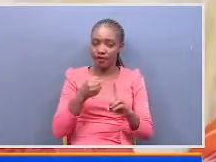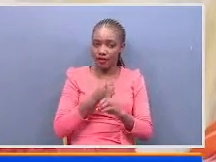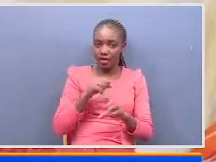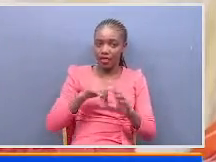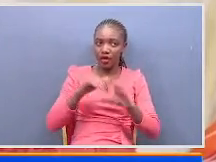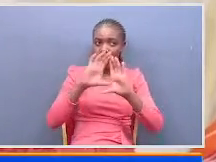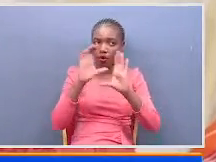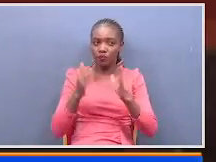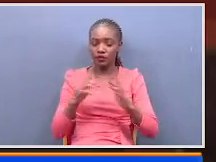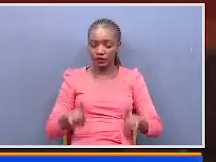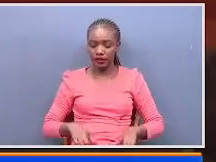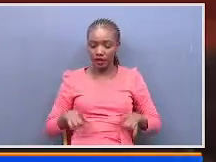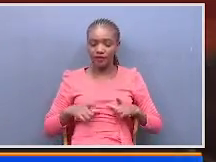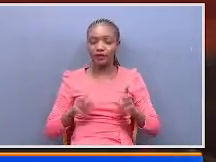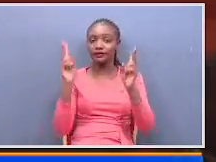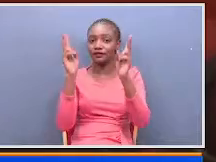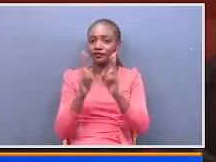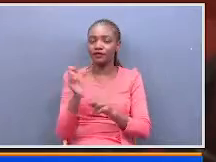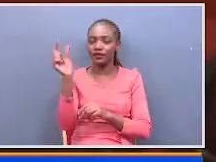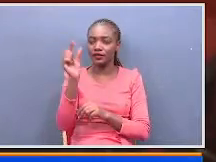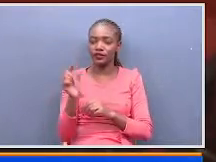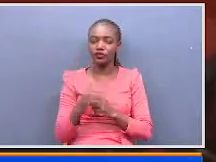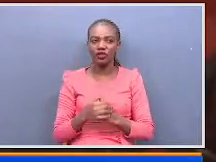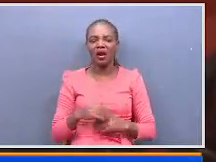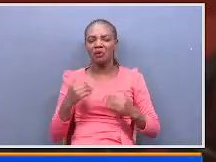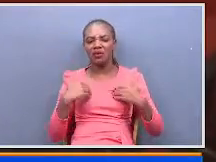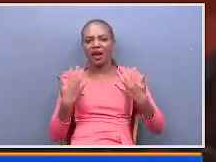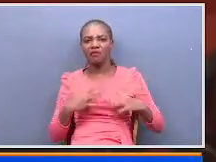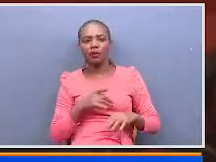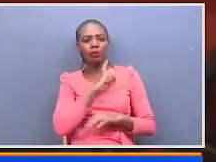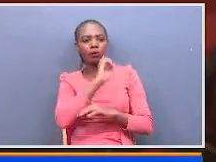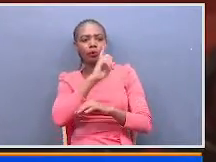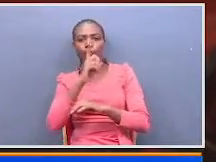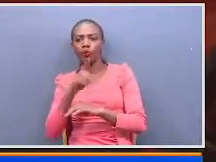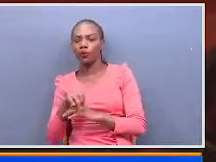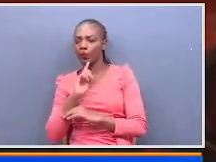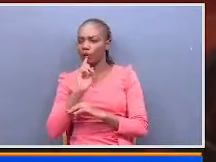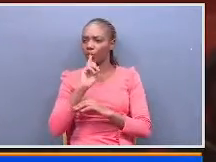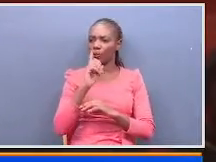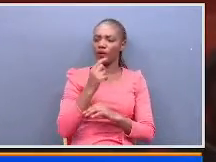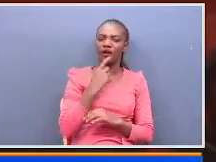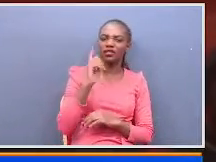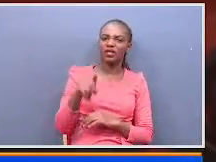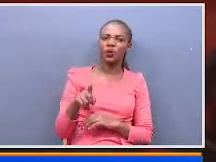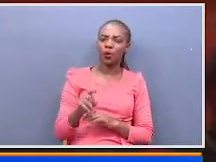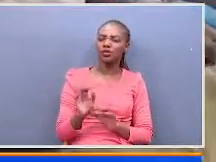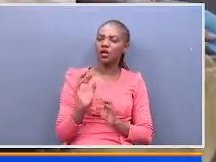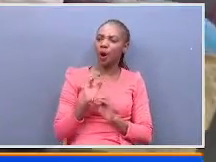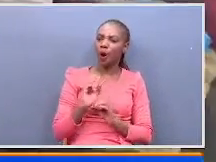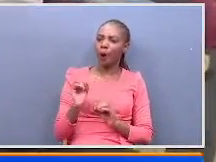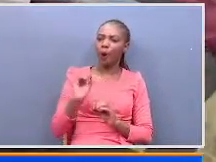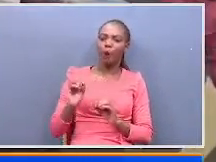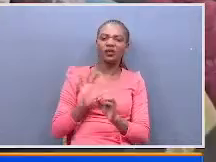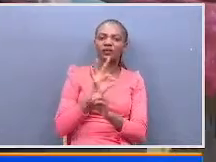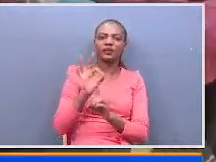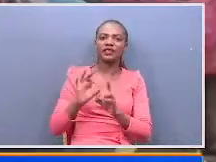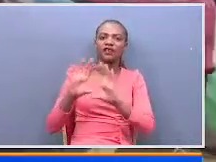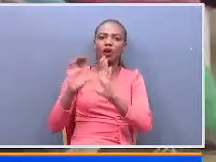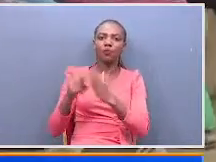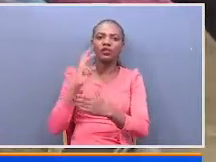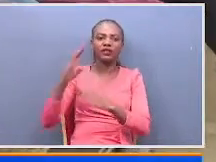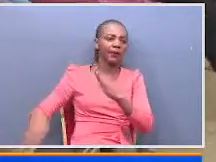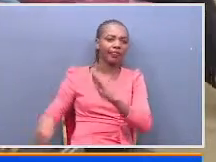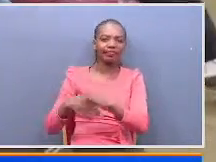living in Rift Valley region. Watu wengine wanatisha wengine. Ati kusema jamii fulani itatolewa